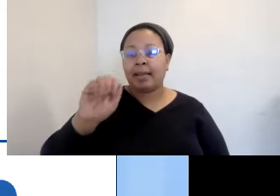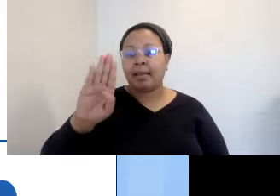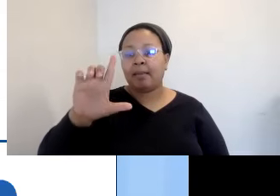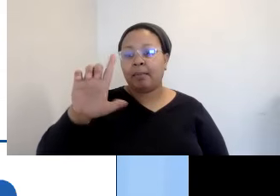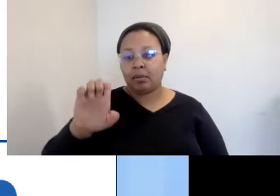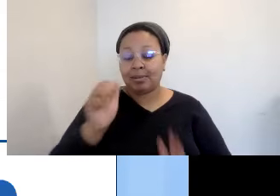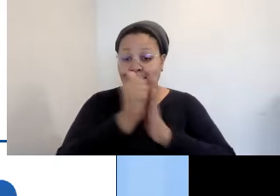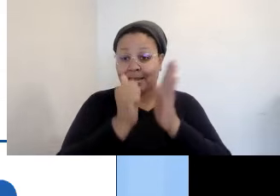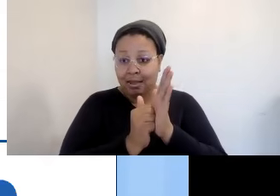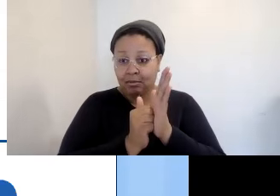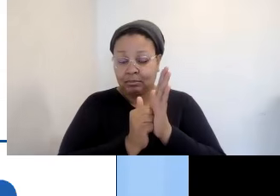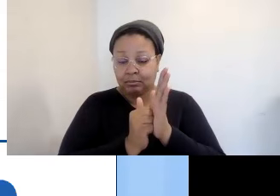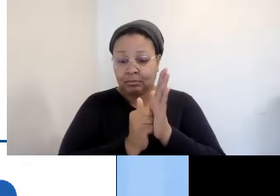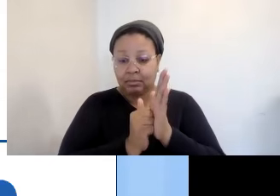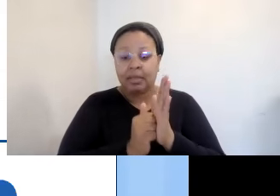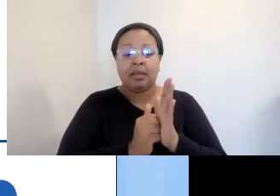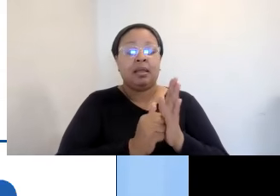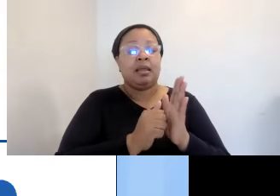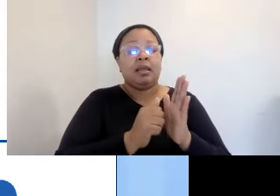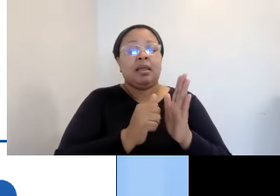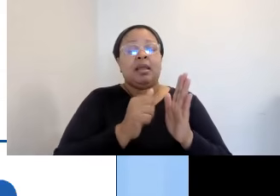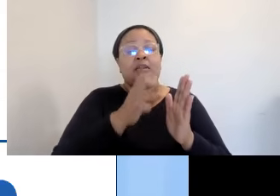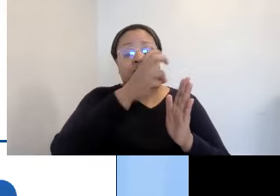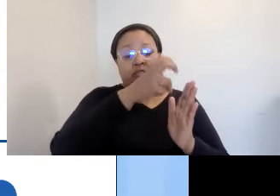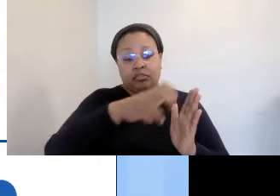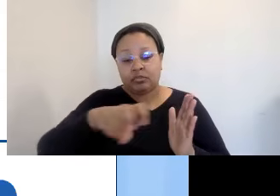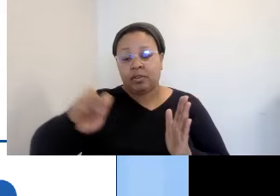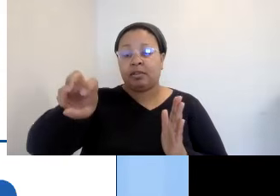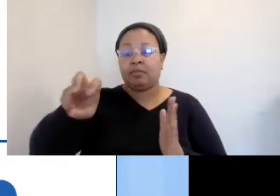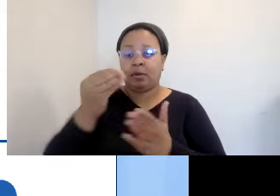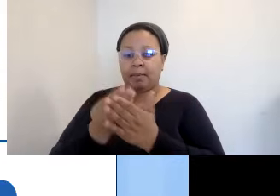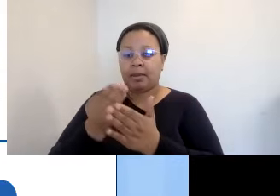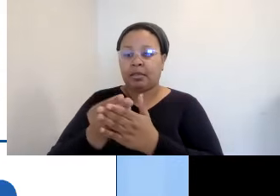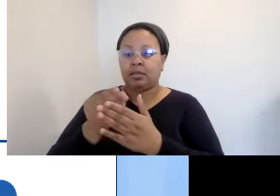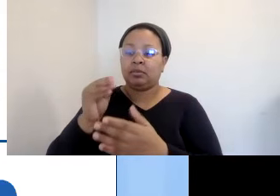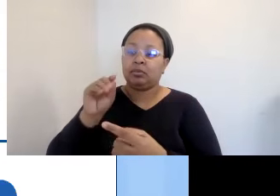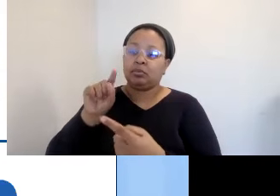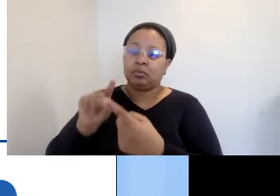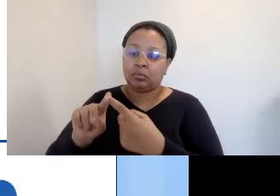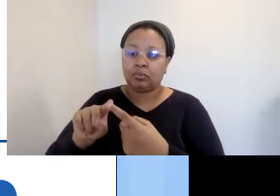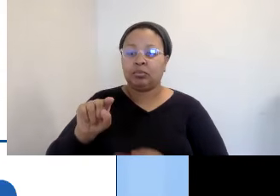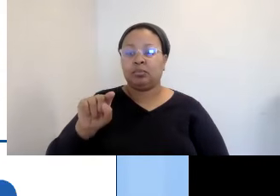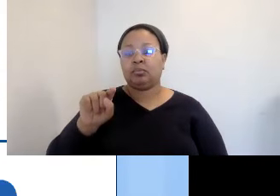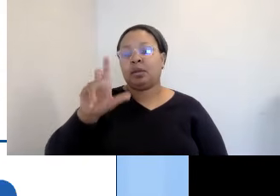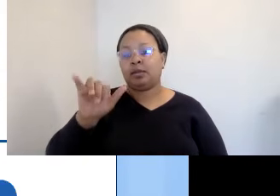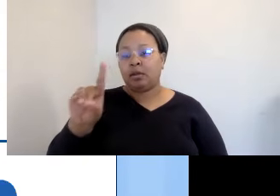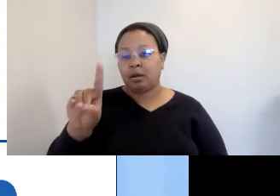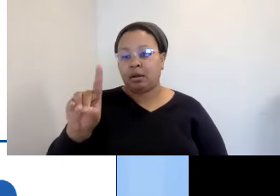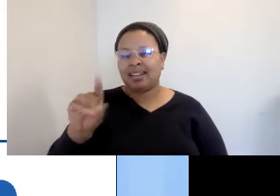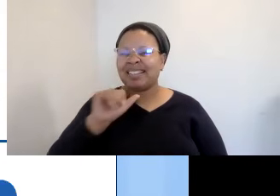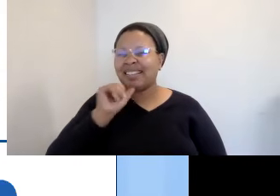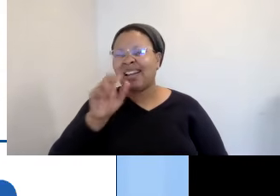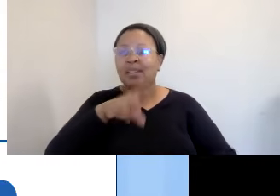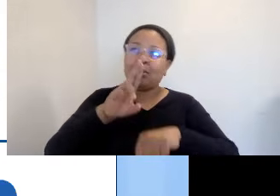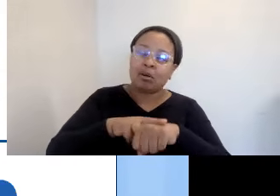card, from the account onto the card. So you have to load the card with money. It's not like a typical checking or